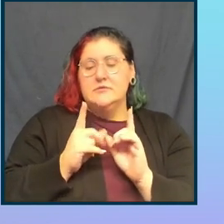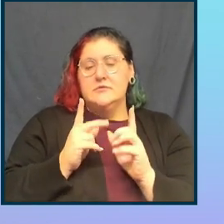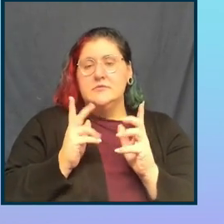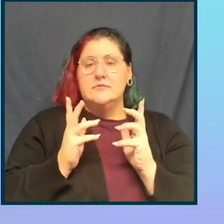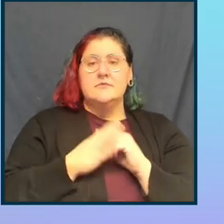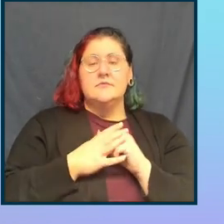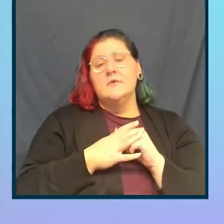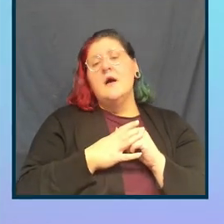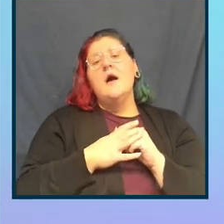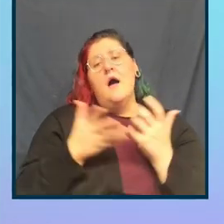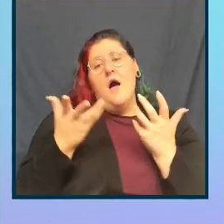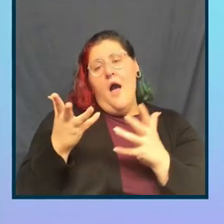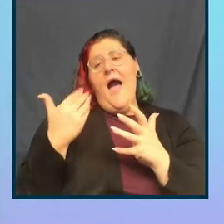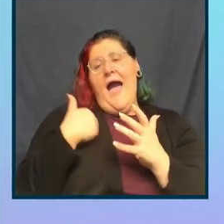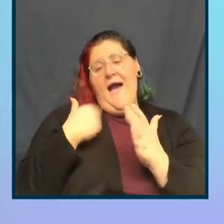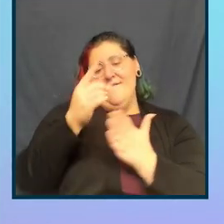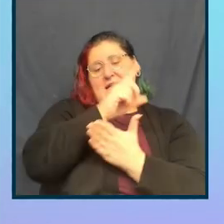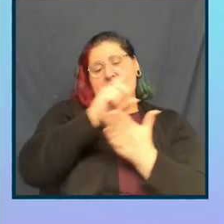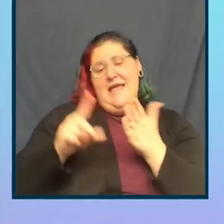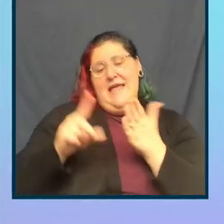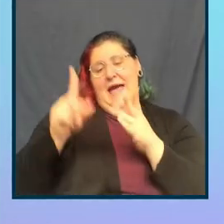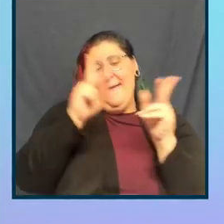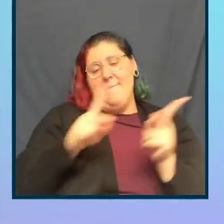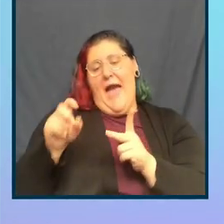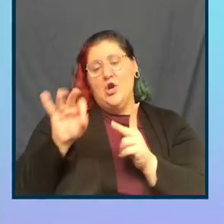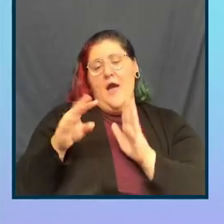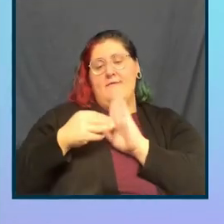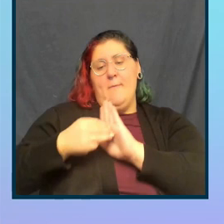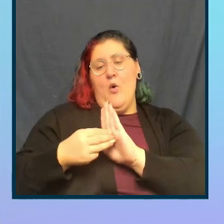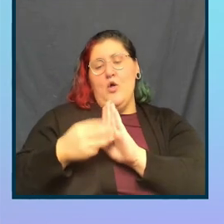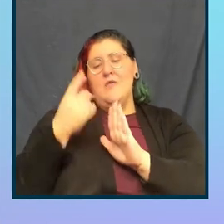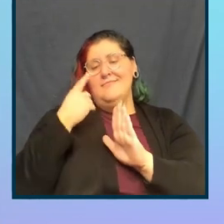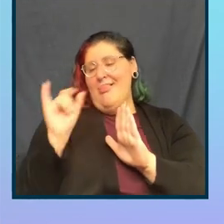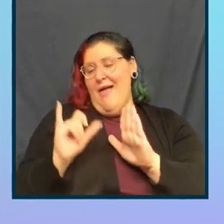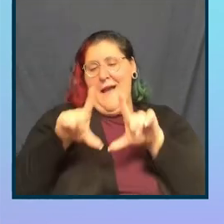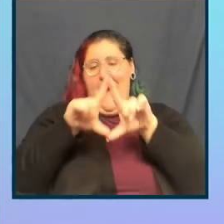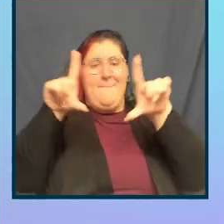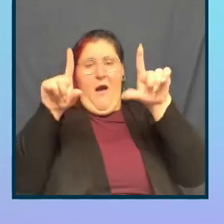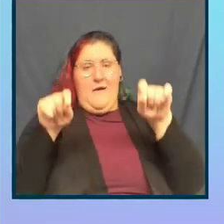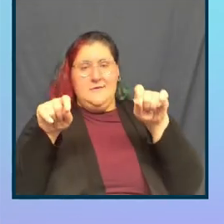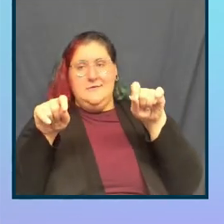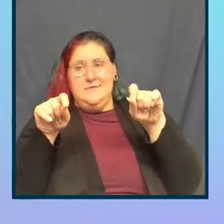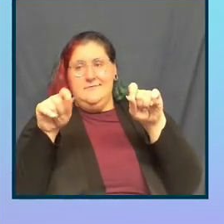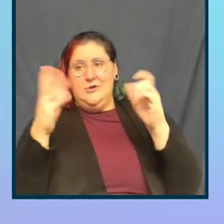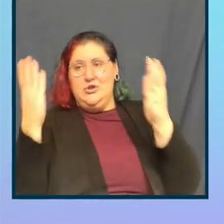the design pattern of a modal, which is just to kind of put up a box on the screen, dim the